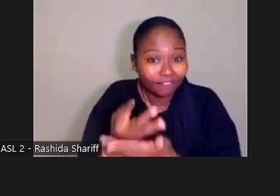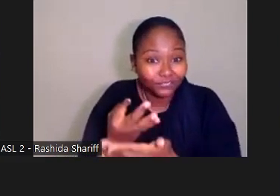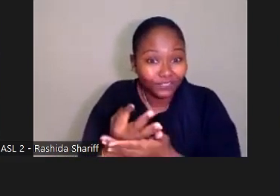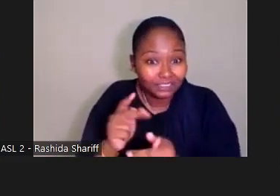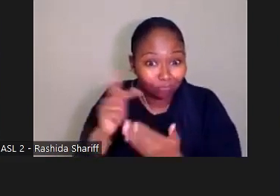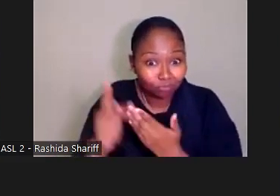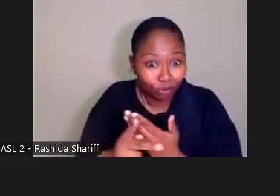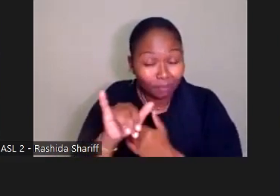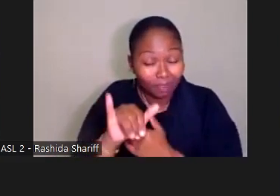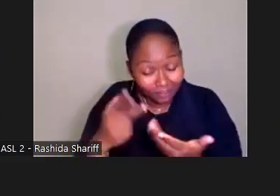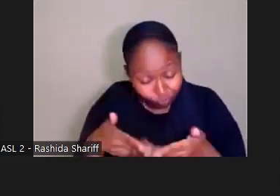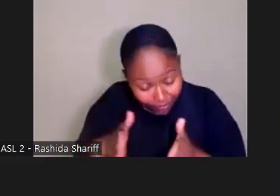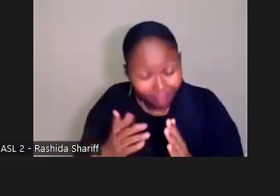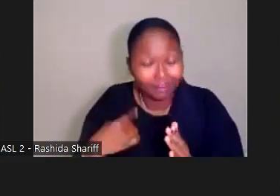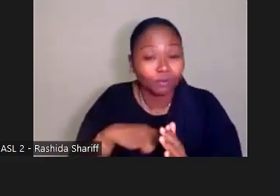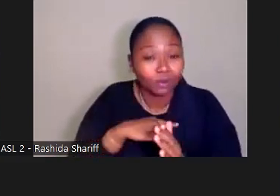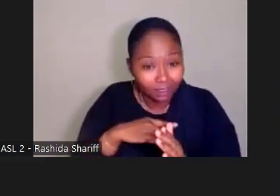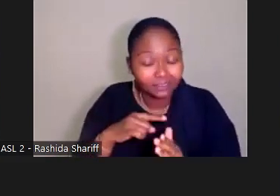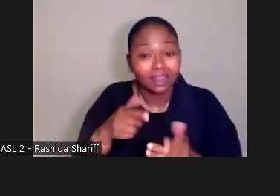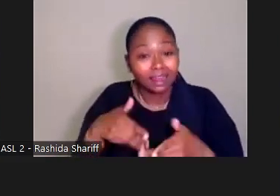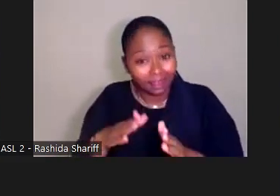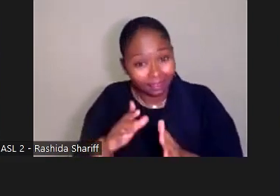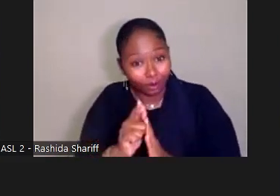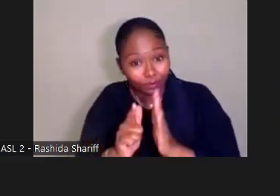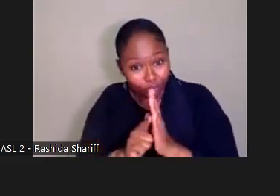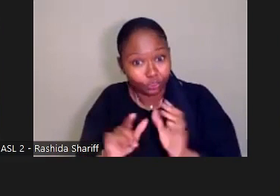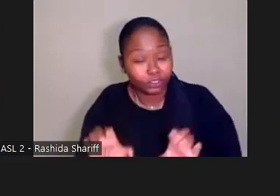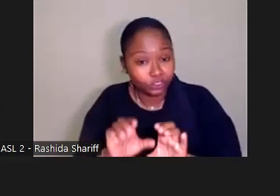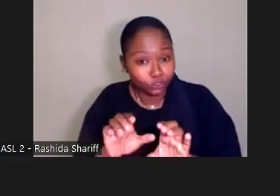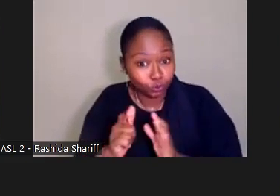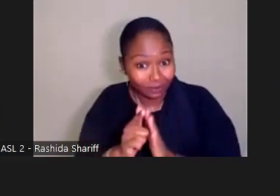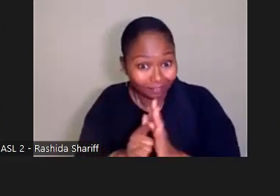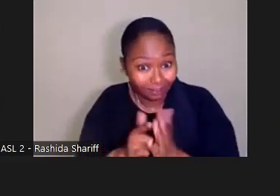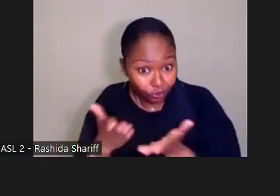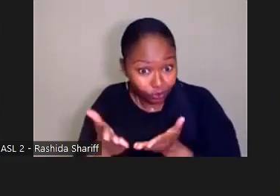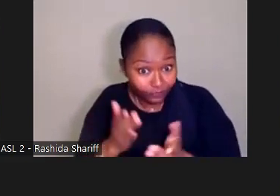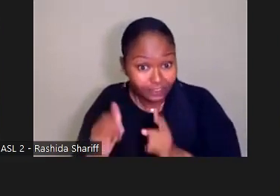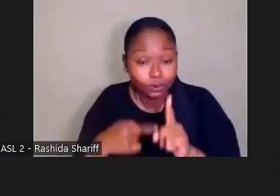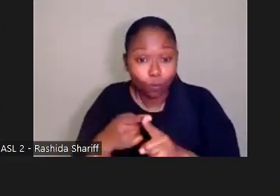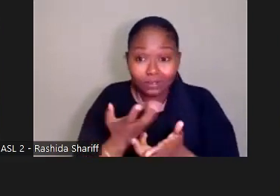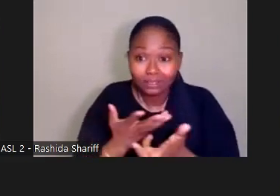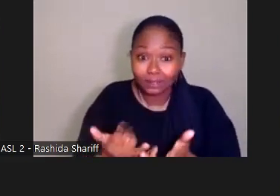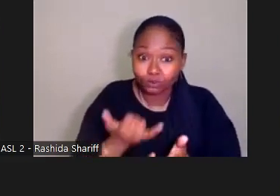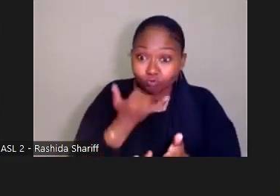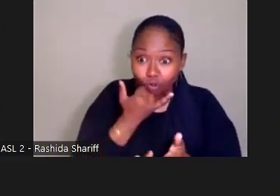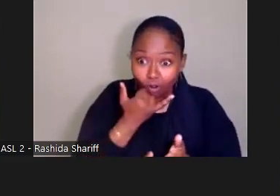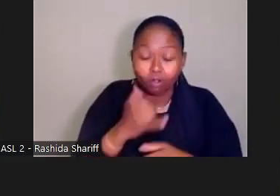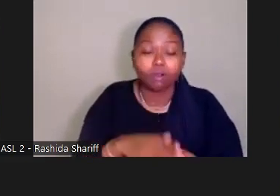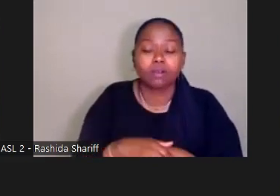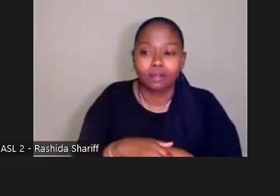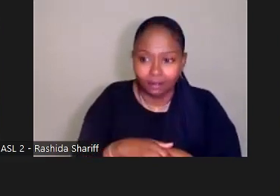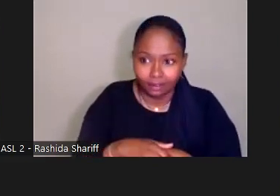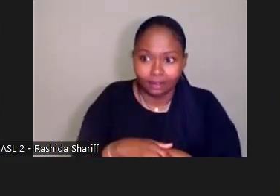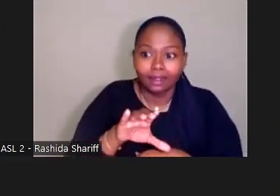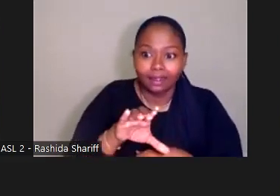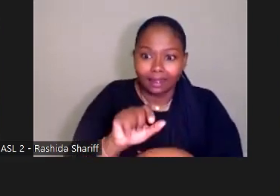that allows the attorneys to do the legal services in order when something does go wrong. But the Cal OES UV really does also help with